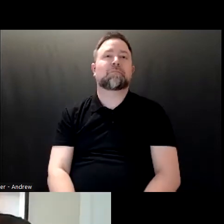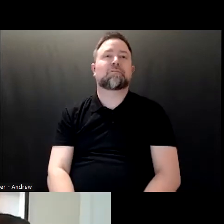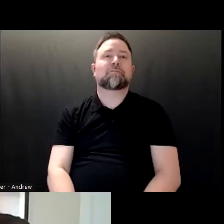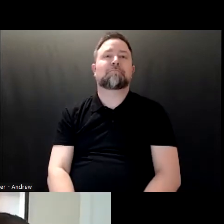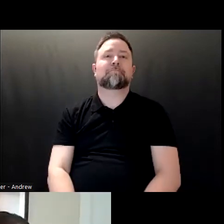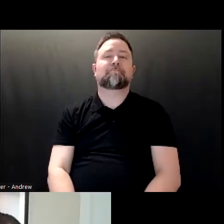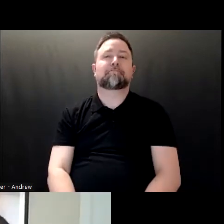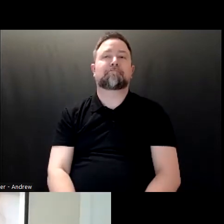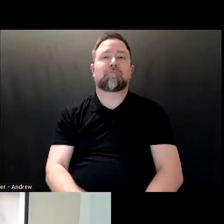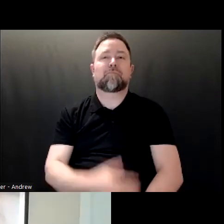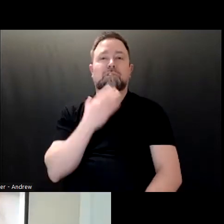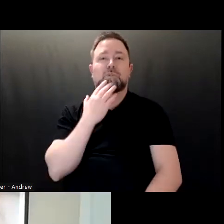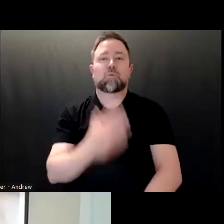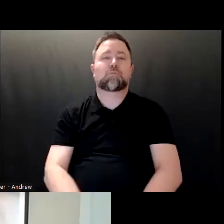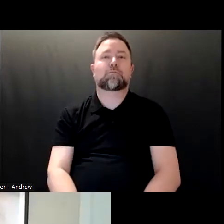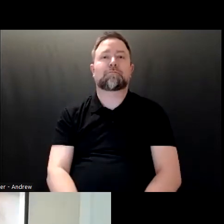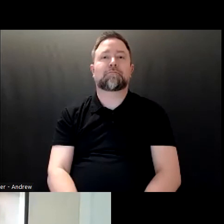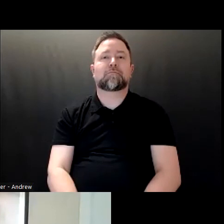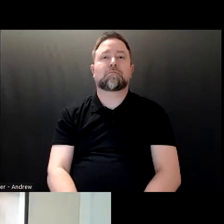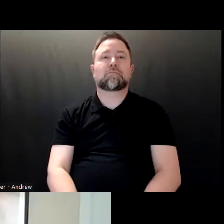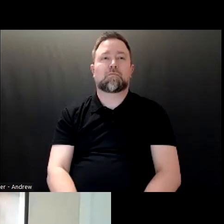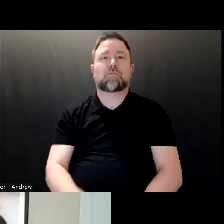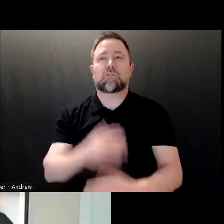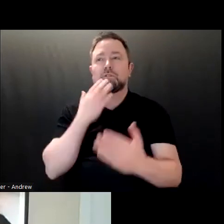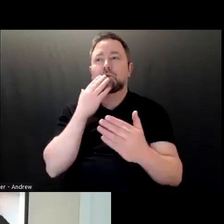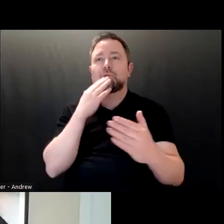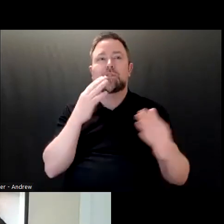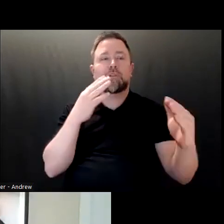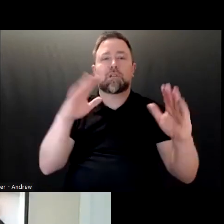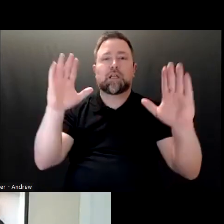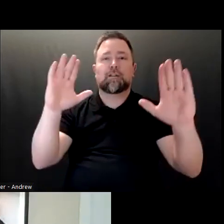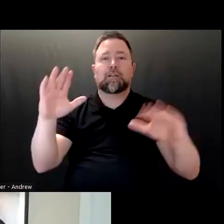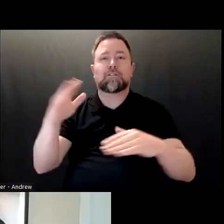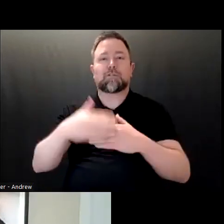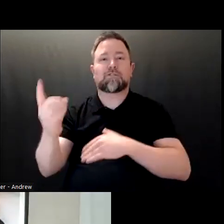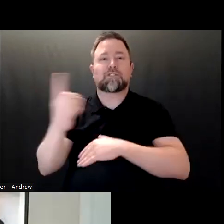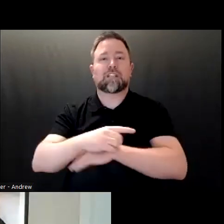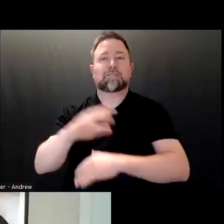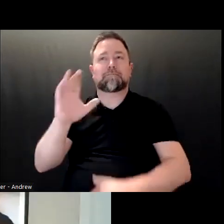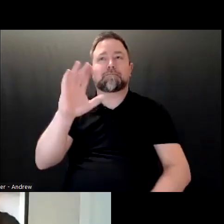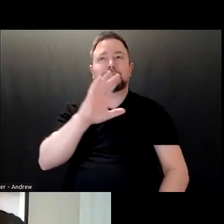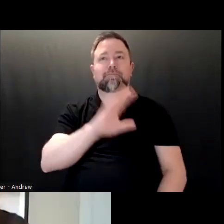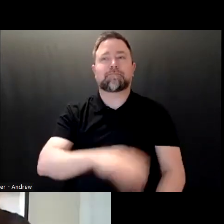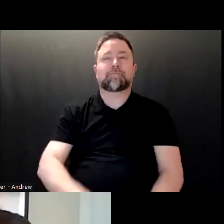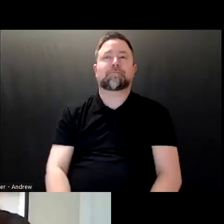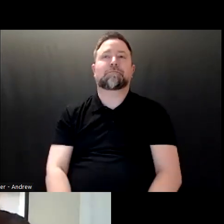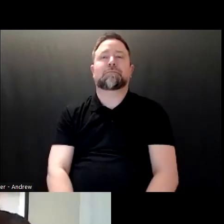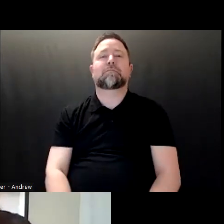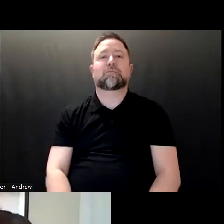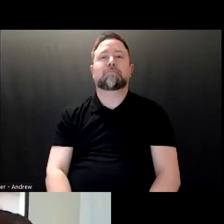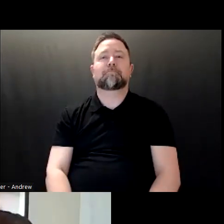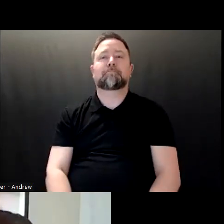Yeah, I mean, they were, can you hear me? Yeah, okay, they were not alone in doing this. There were a lot of other painters